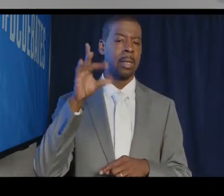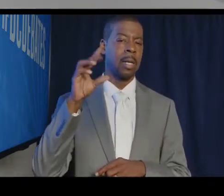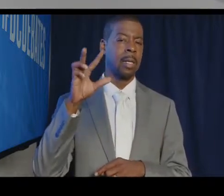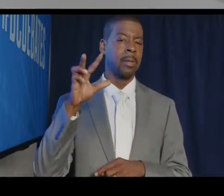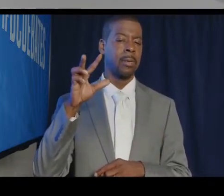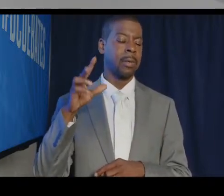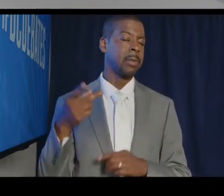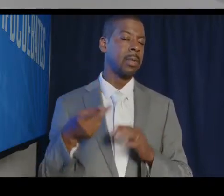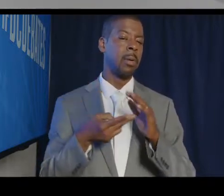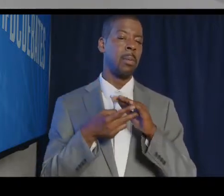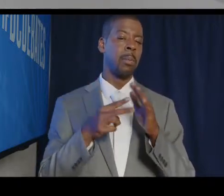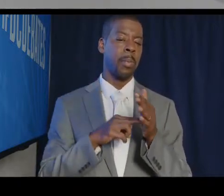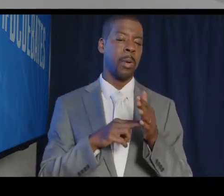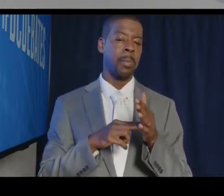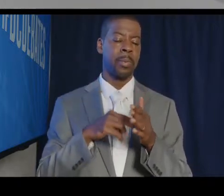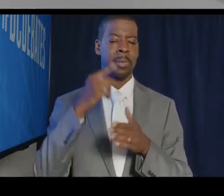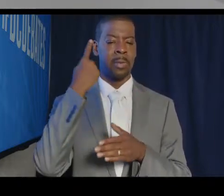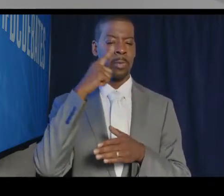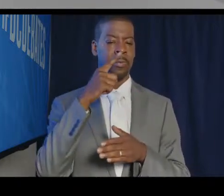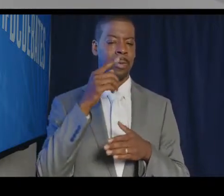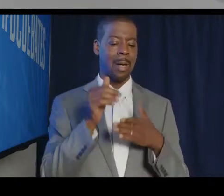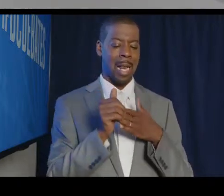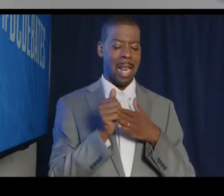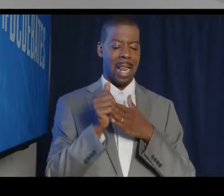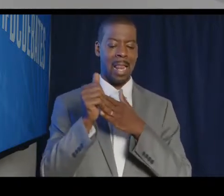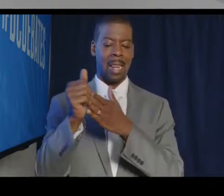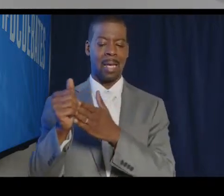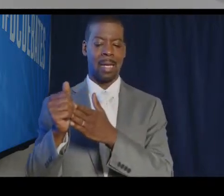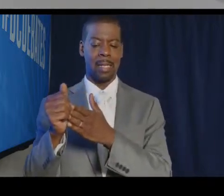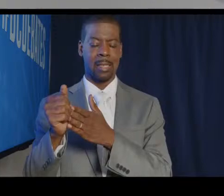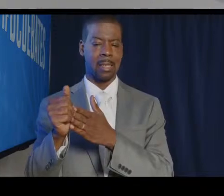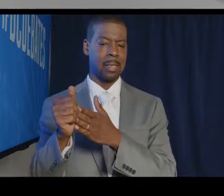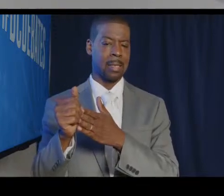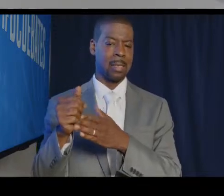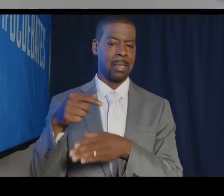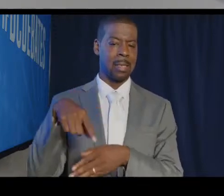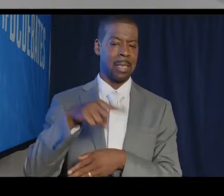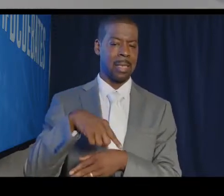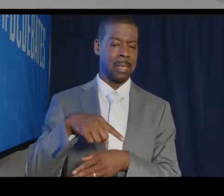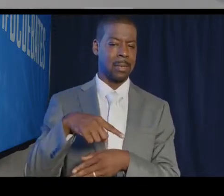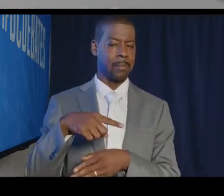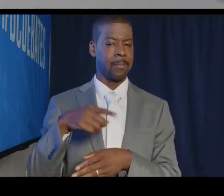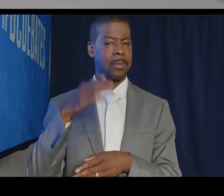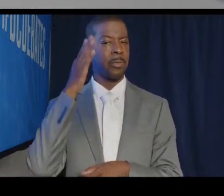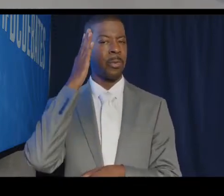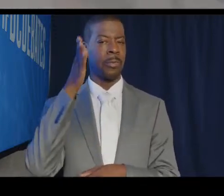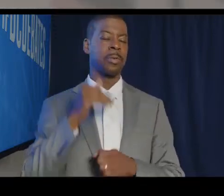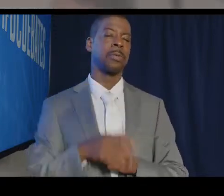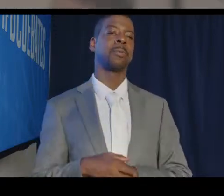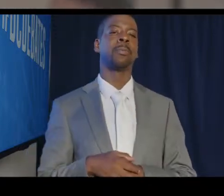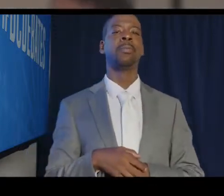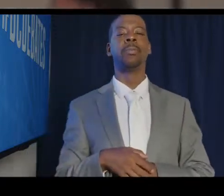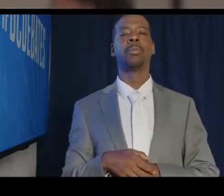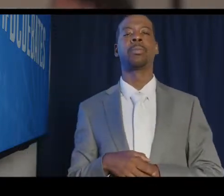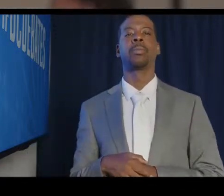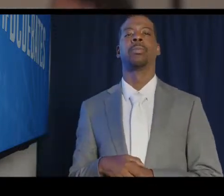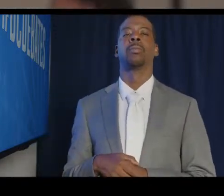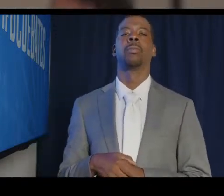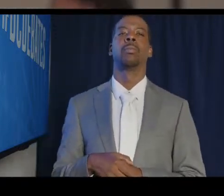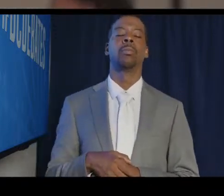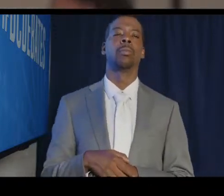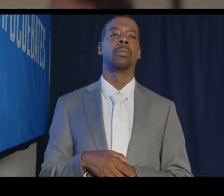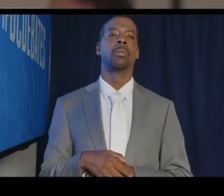is intended to get us to a place that I don't think it's going to get us to, and leaves us with a real equity issue. Thank you, Councilmember Henderson.